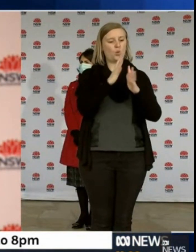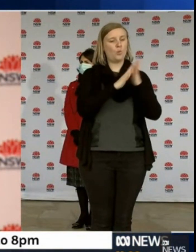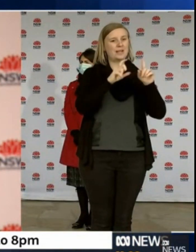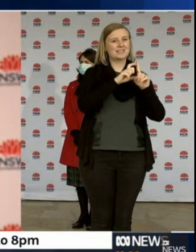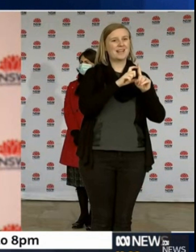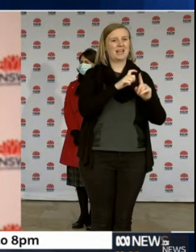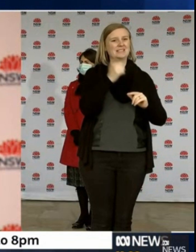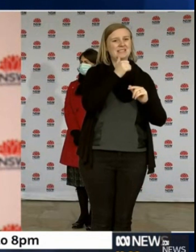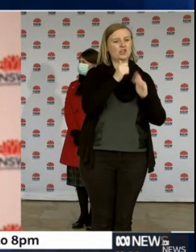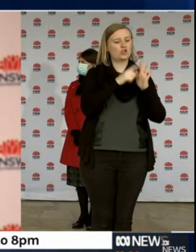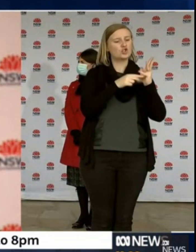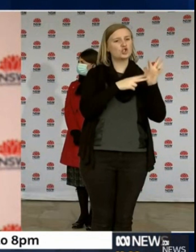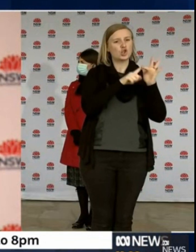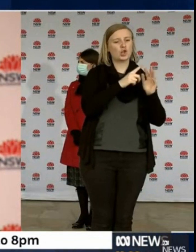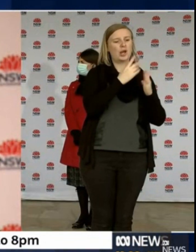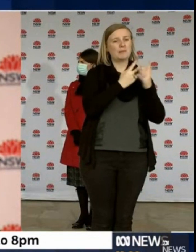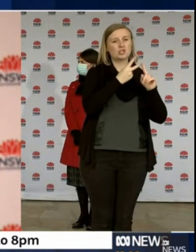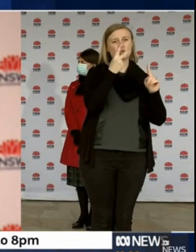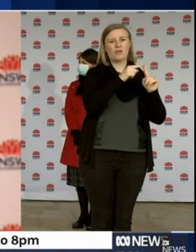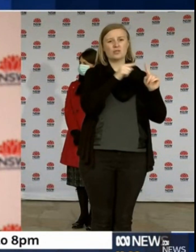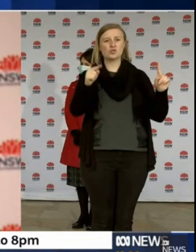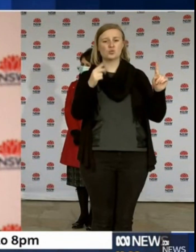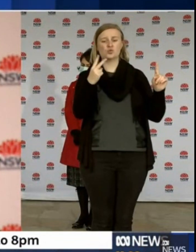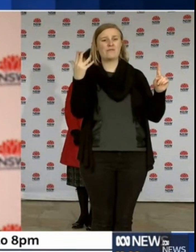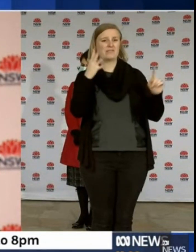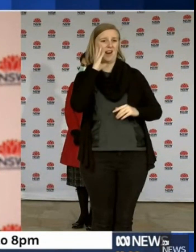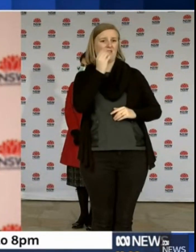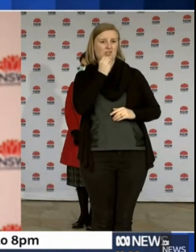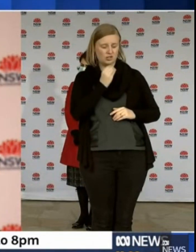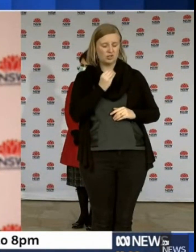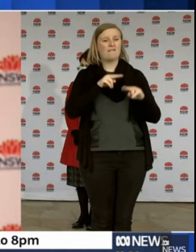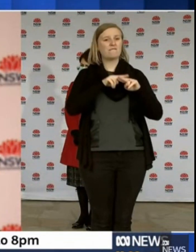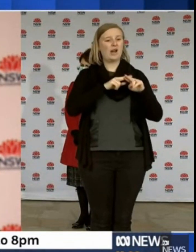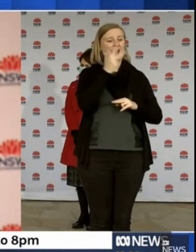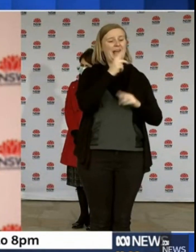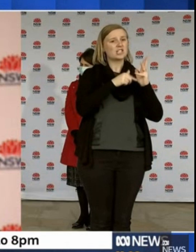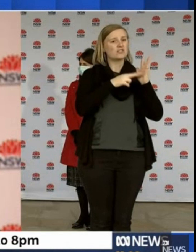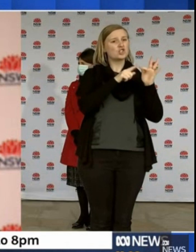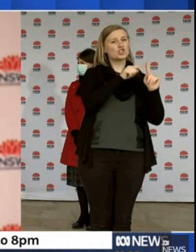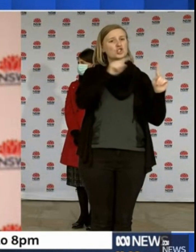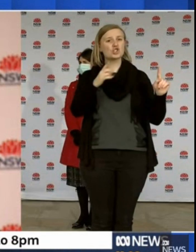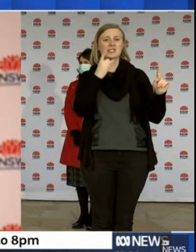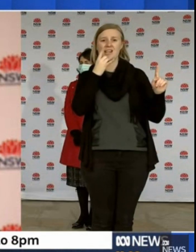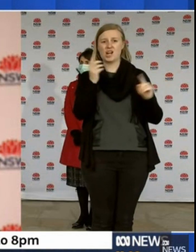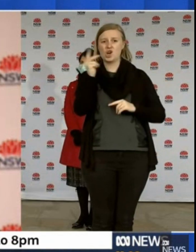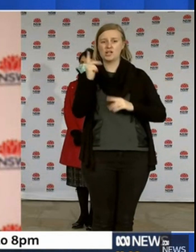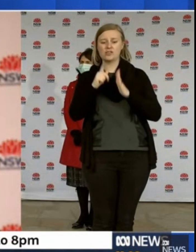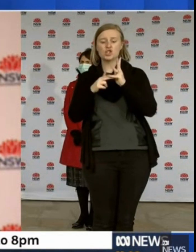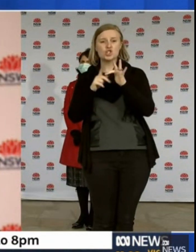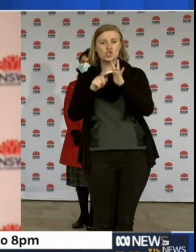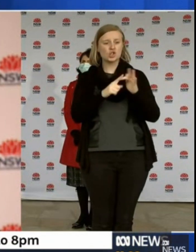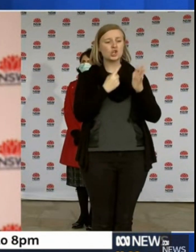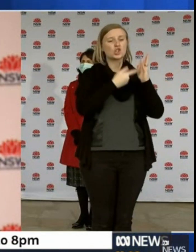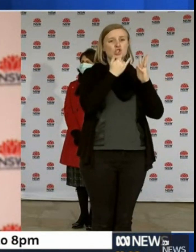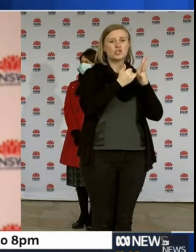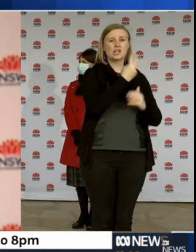of June from 12:30 to 2:15 p.m. From Friday the 18th of June to Saturday the 19th of June, and